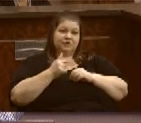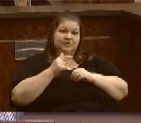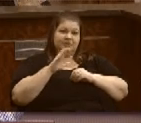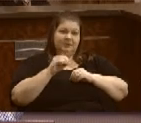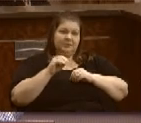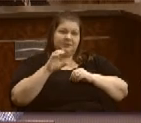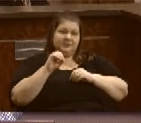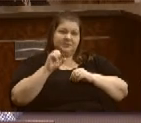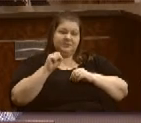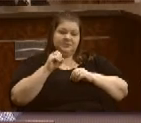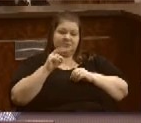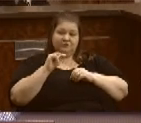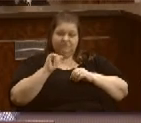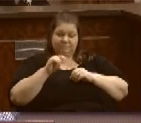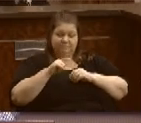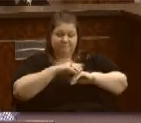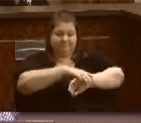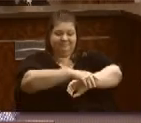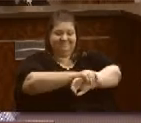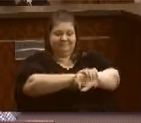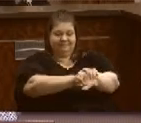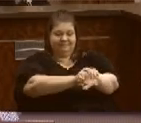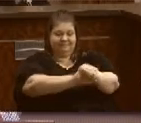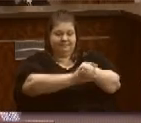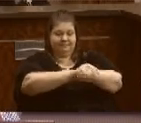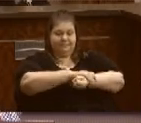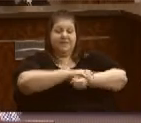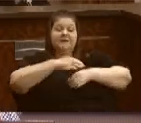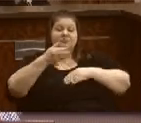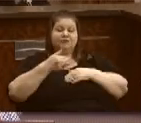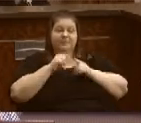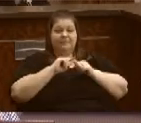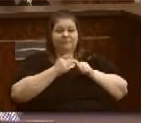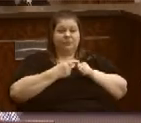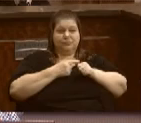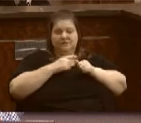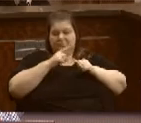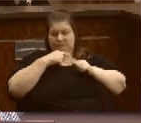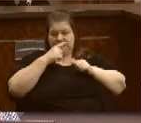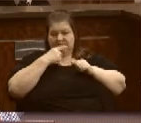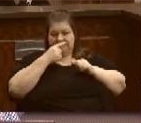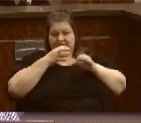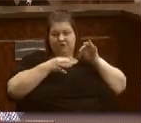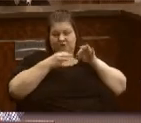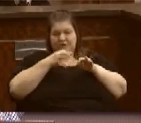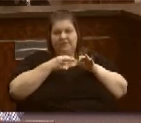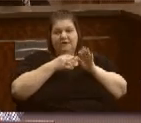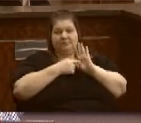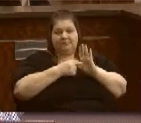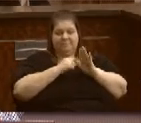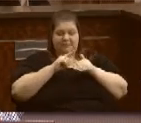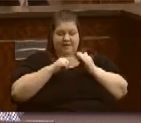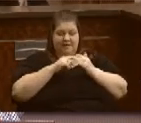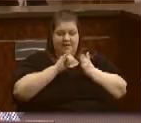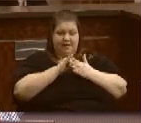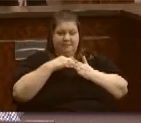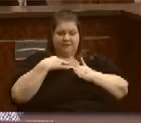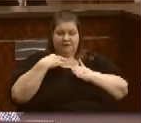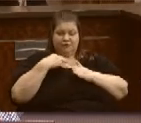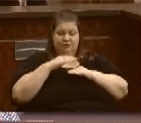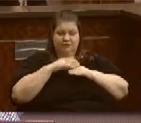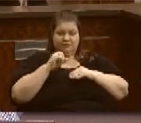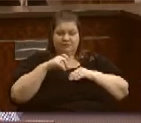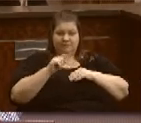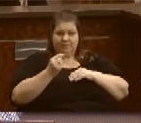Sentinel. The introduction and first public hearing of the Mayor and City Council regarding the application was held on